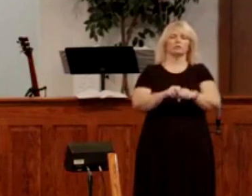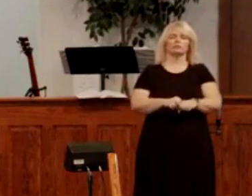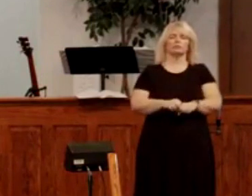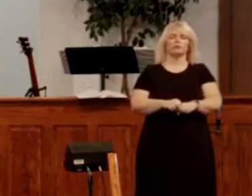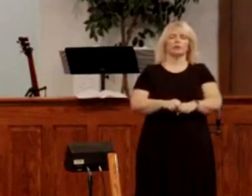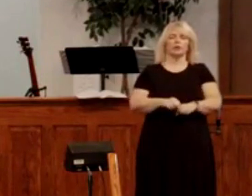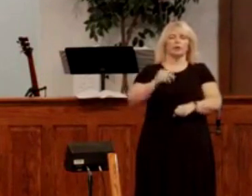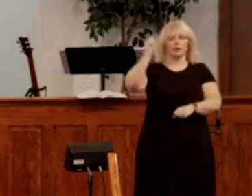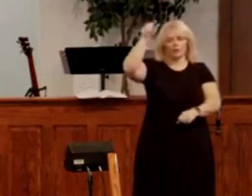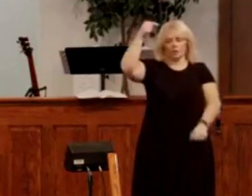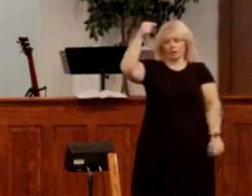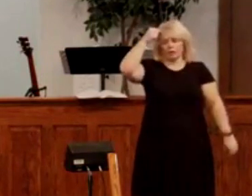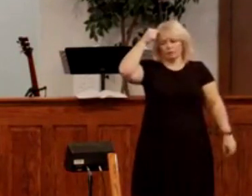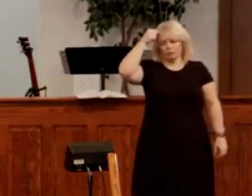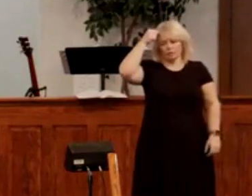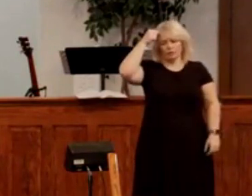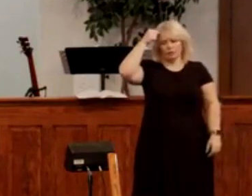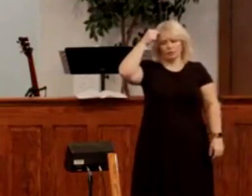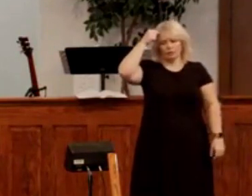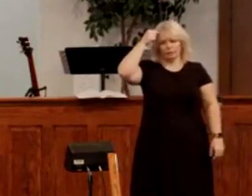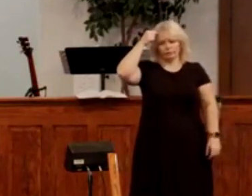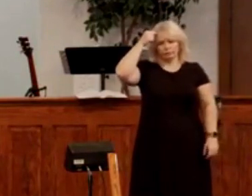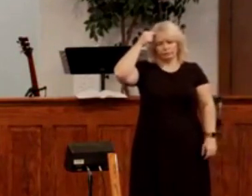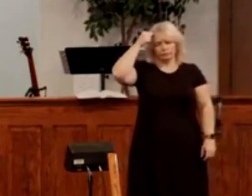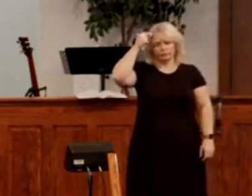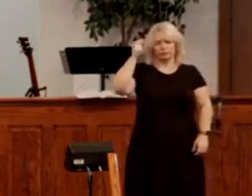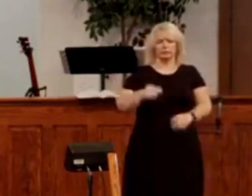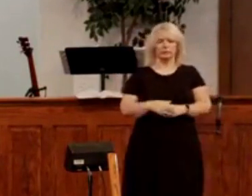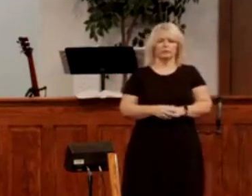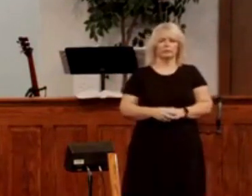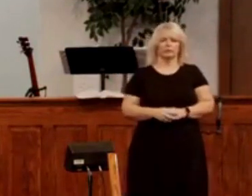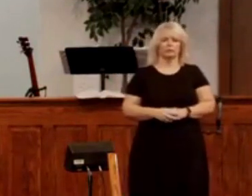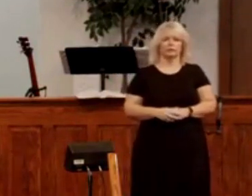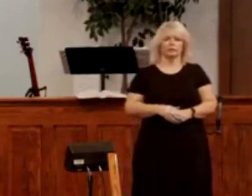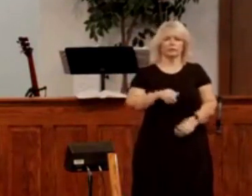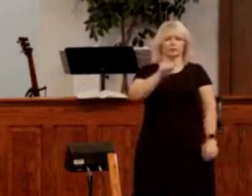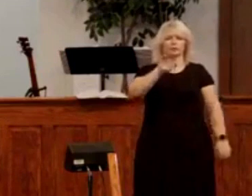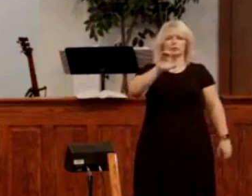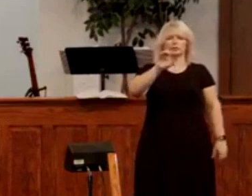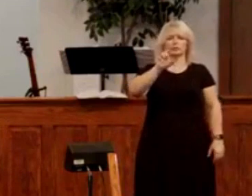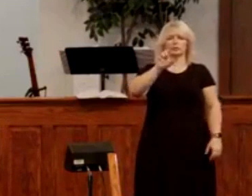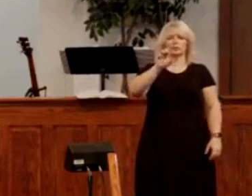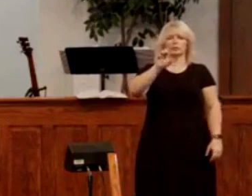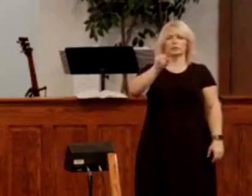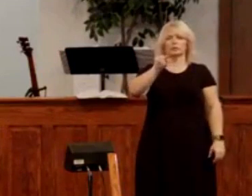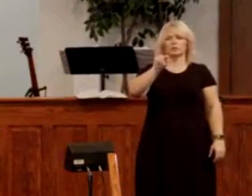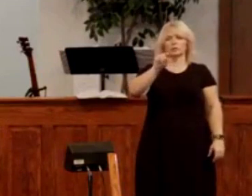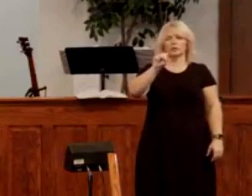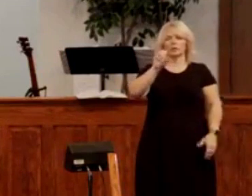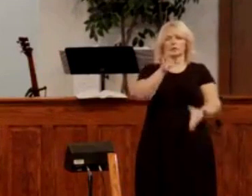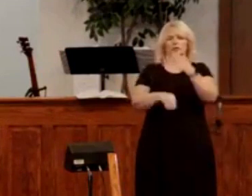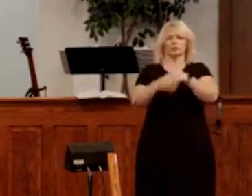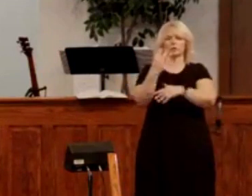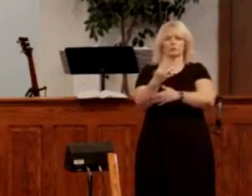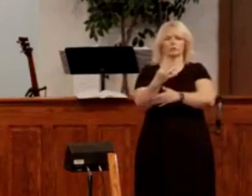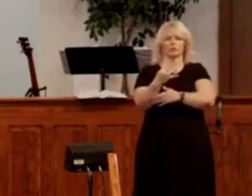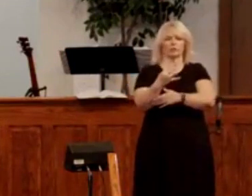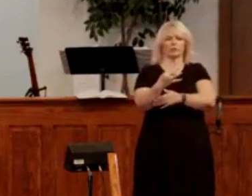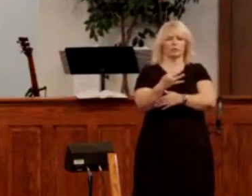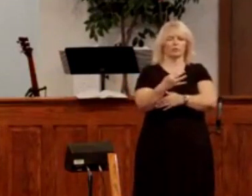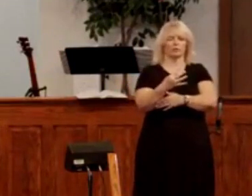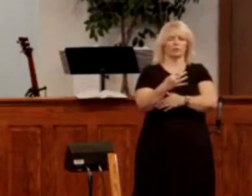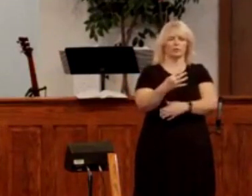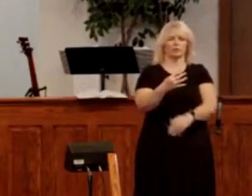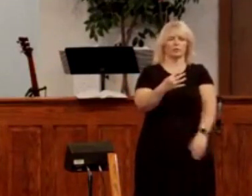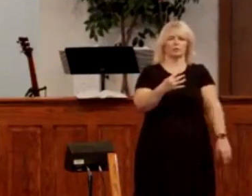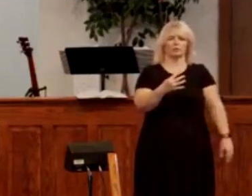That obedience does come with a caveat that has precedence. Acts chapter 4, if you know the story, Peter and John are ordered not to preach